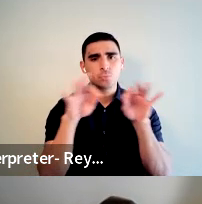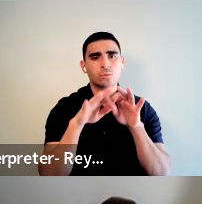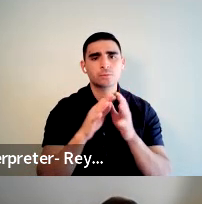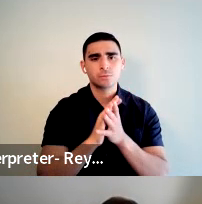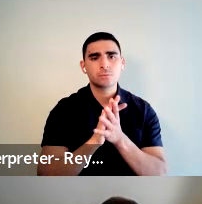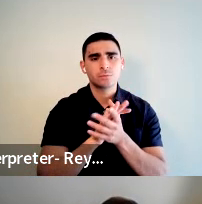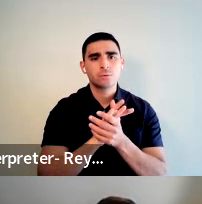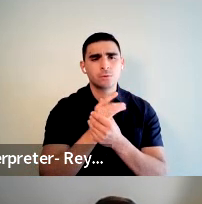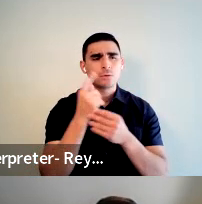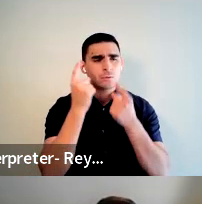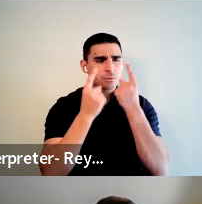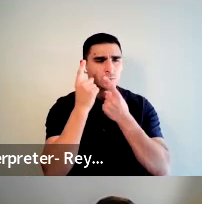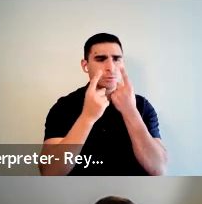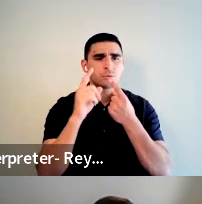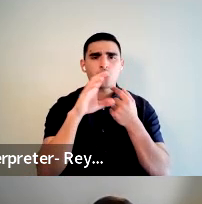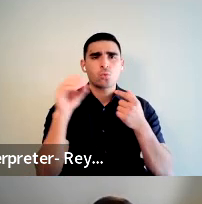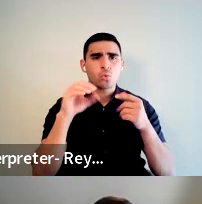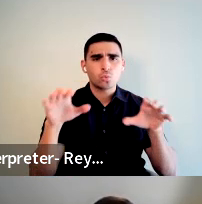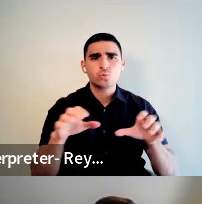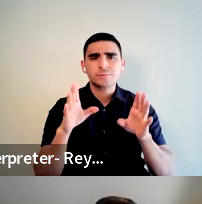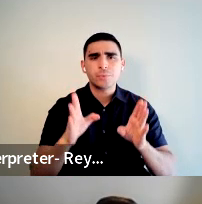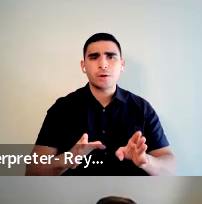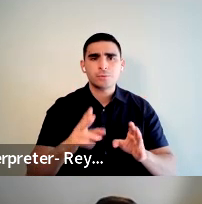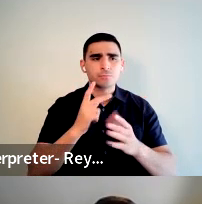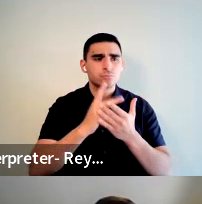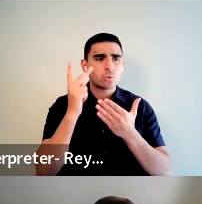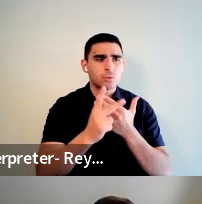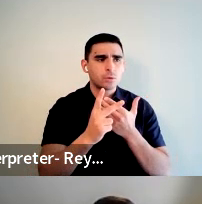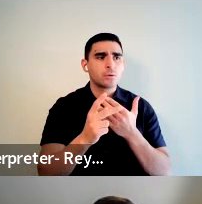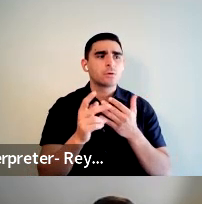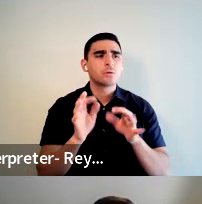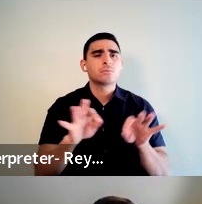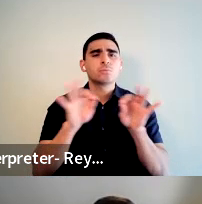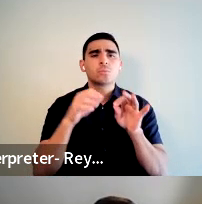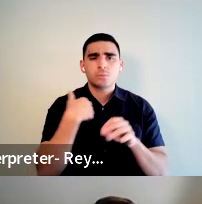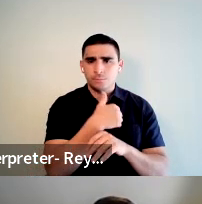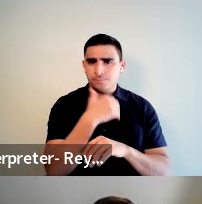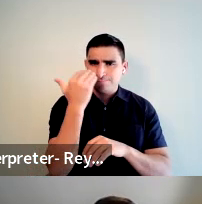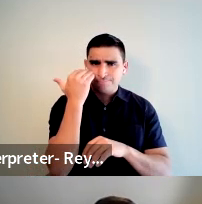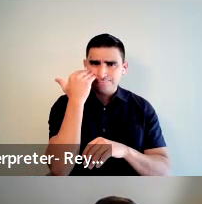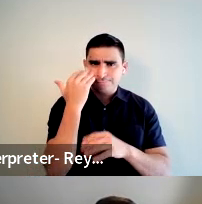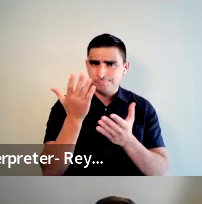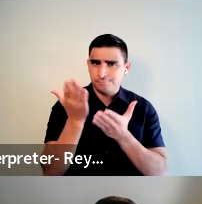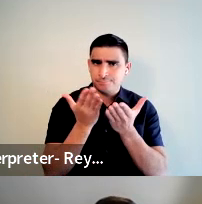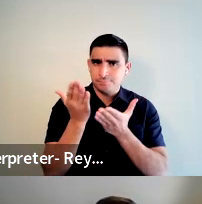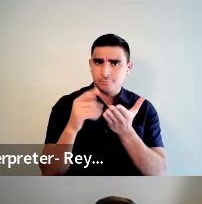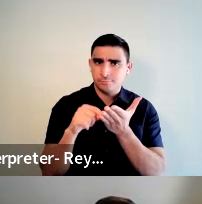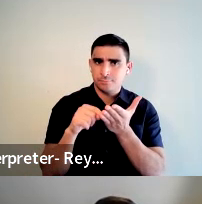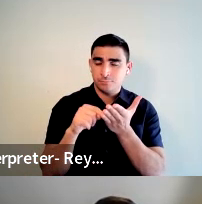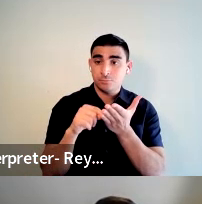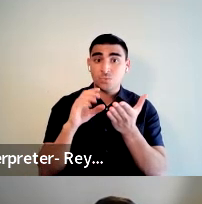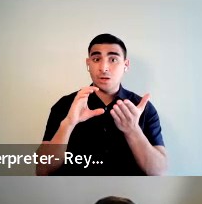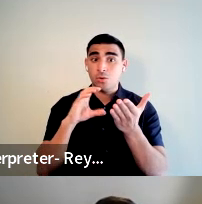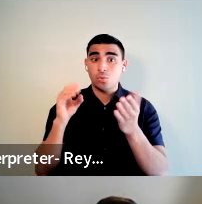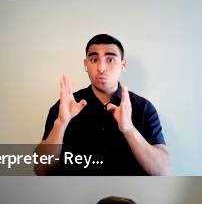at the co-responder program that we know the services, when those co-responders go out, they know